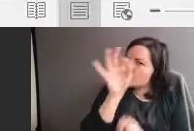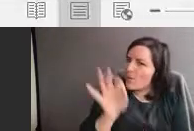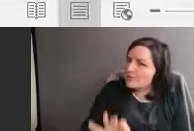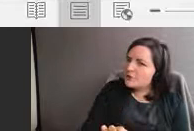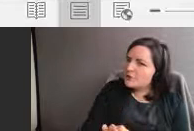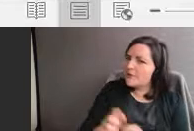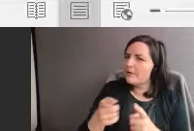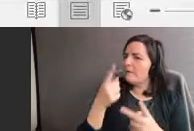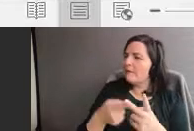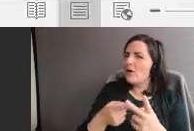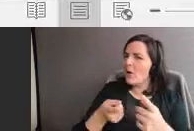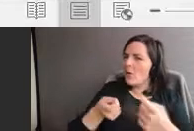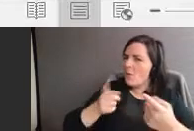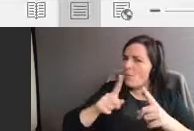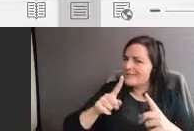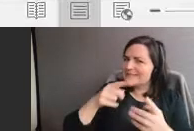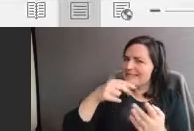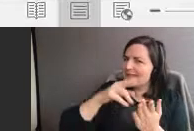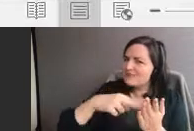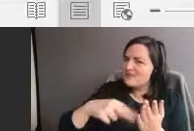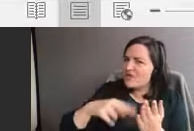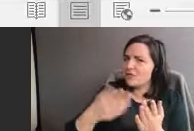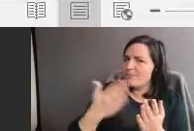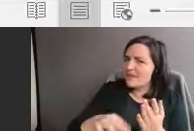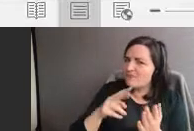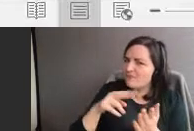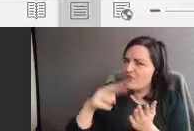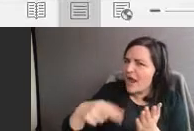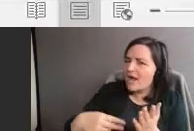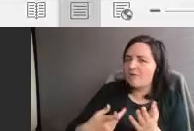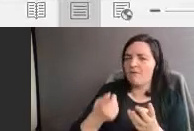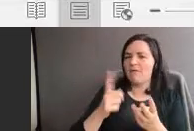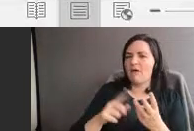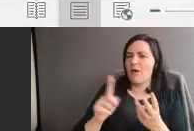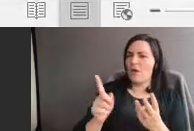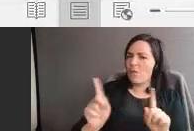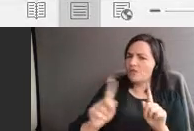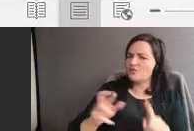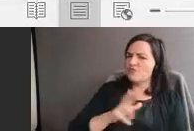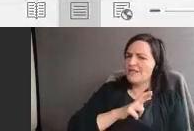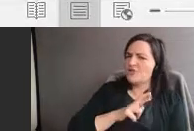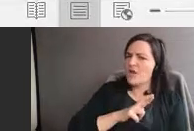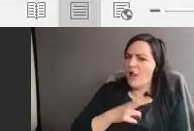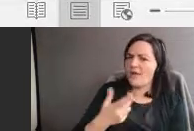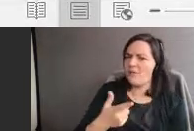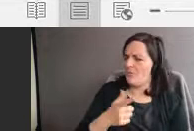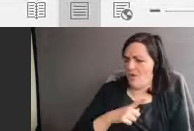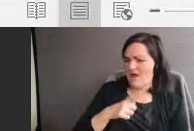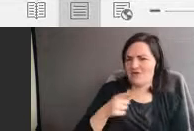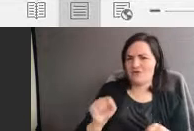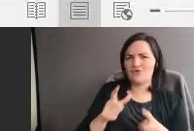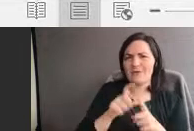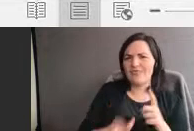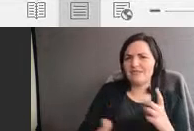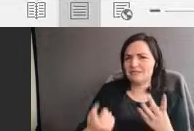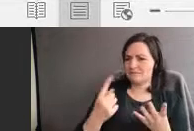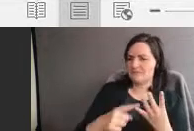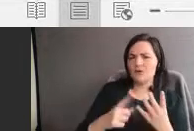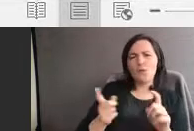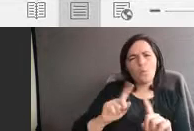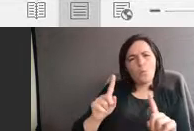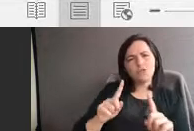Your supervisor will ask you, what's your rationale? Your supervisor will ask you about research methods. Your supervisor will ask you